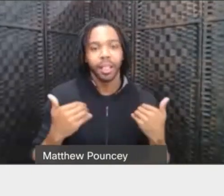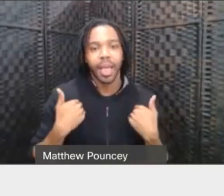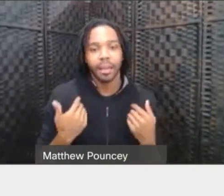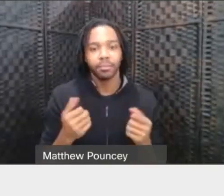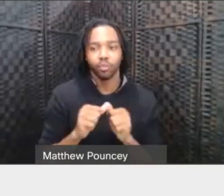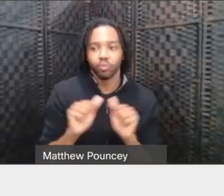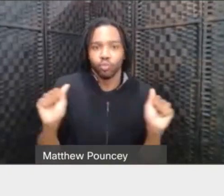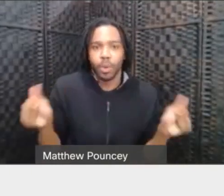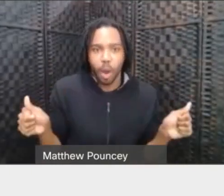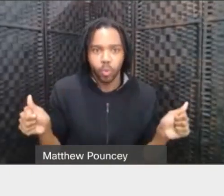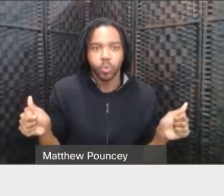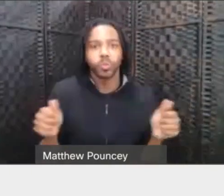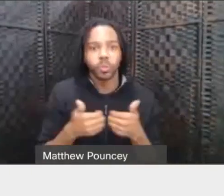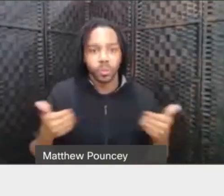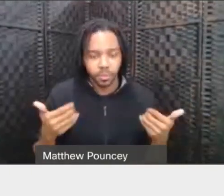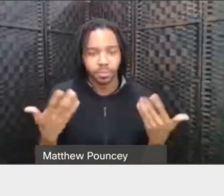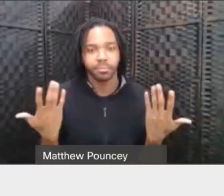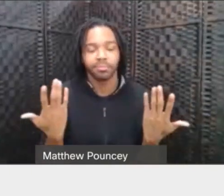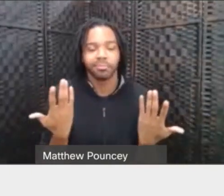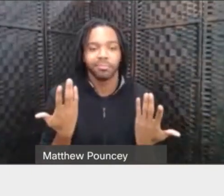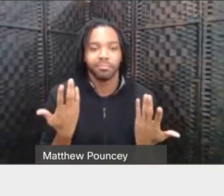work. And so,